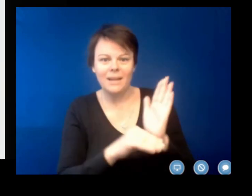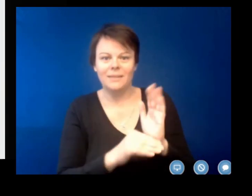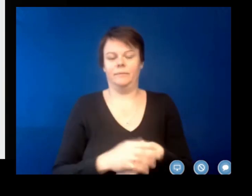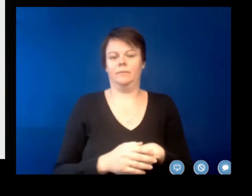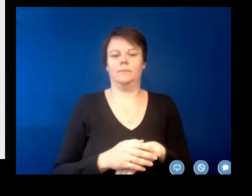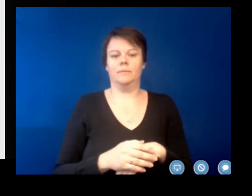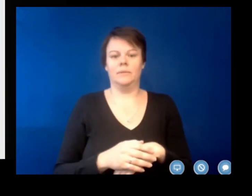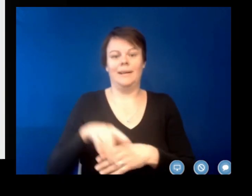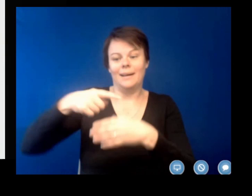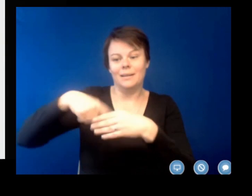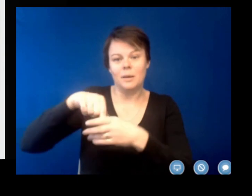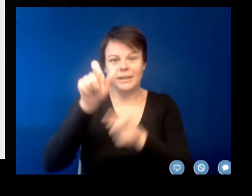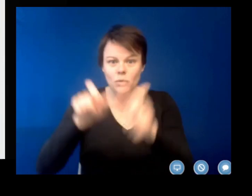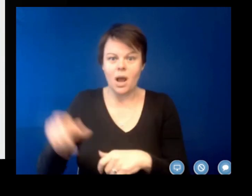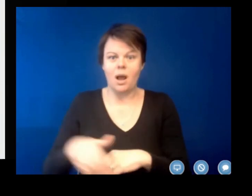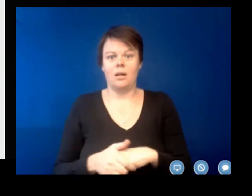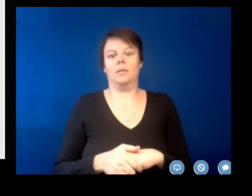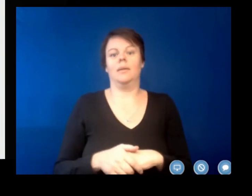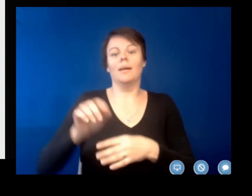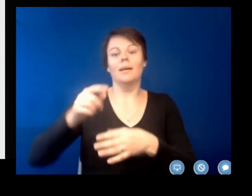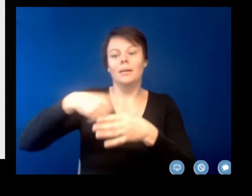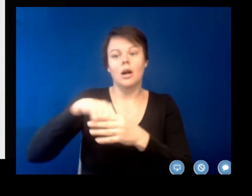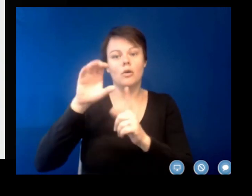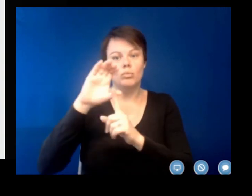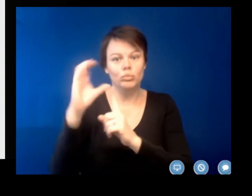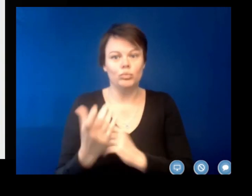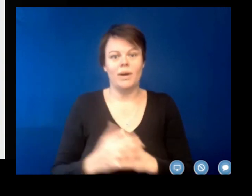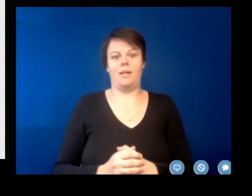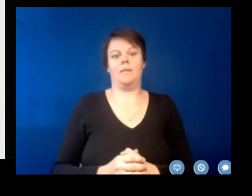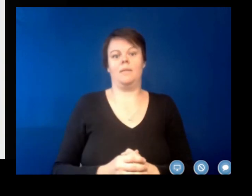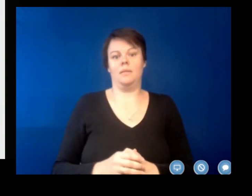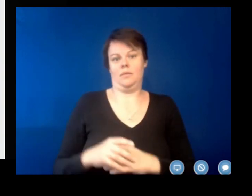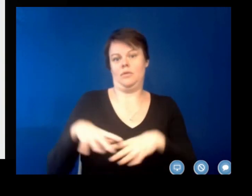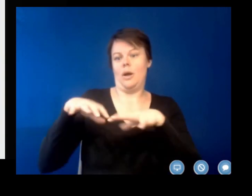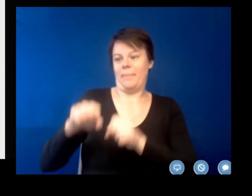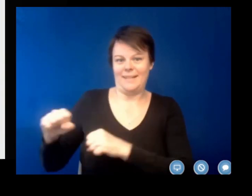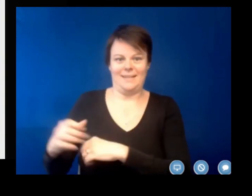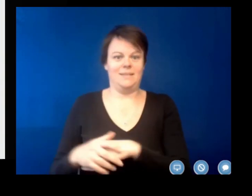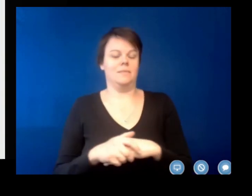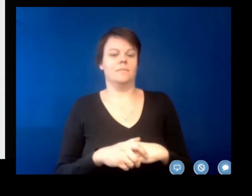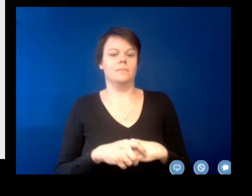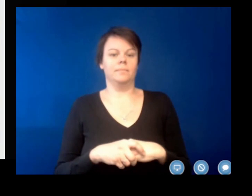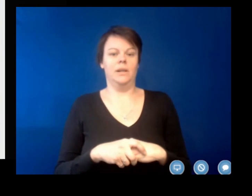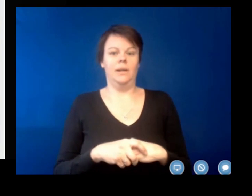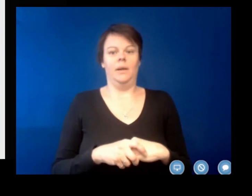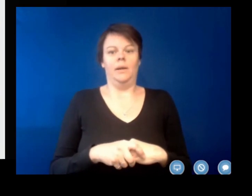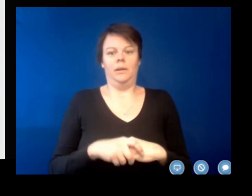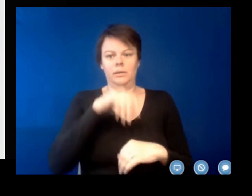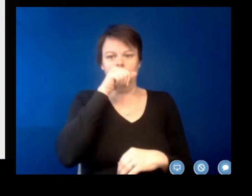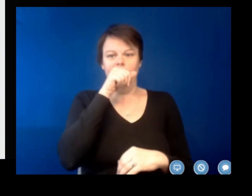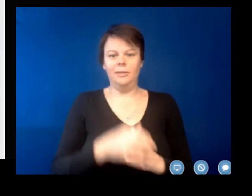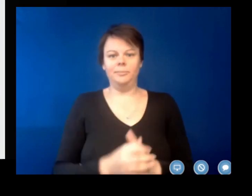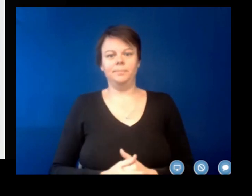get an overview, it's all the time very good, as you know, to count on meta-studies. So the meta-study of Wiesekamp